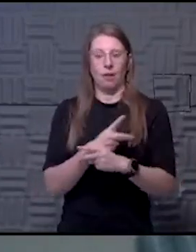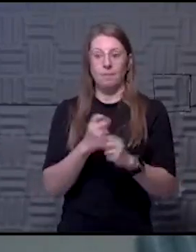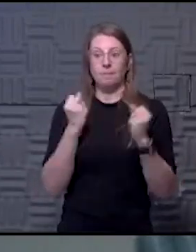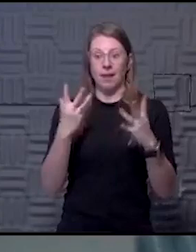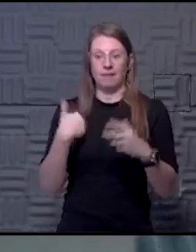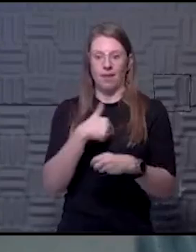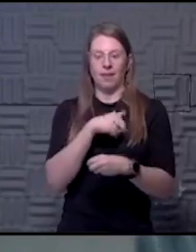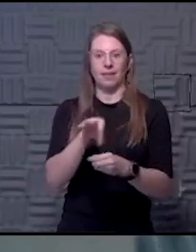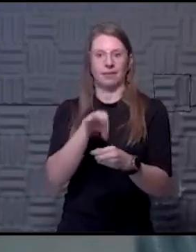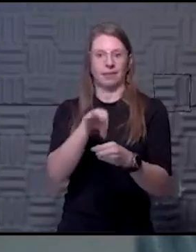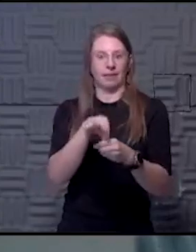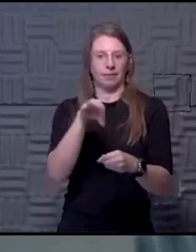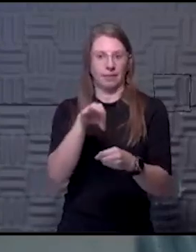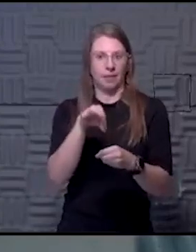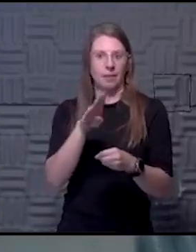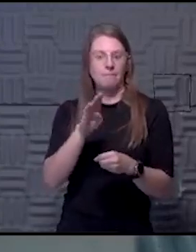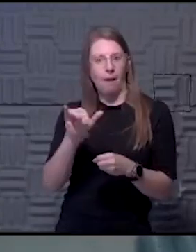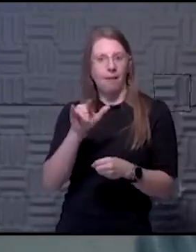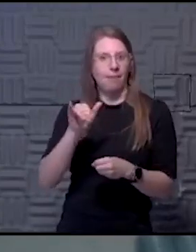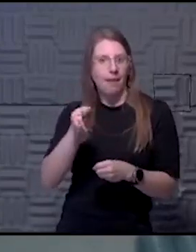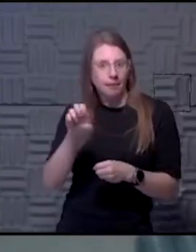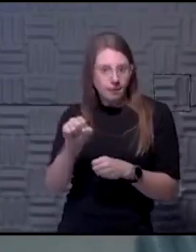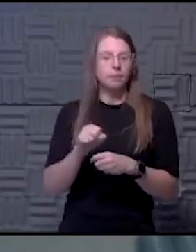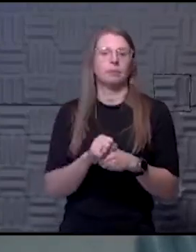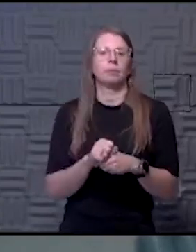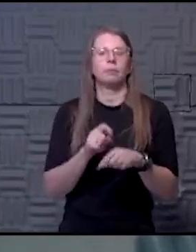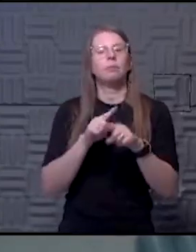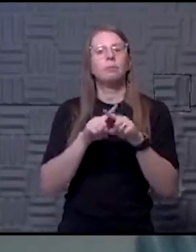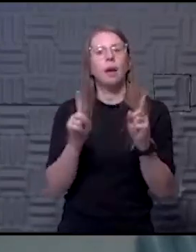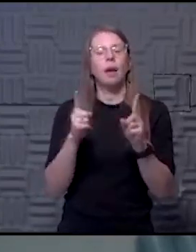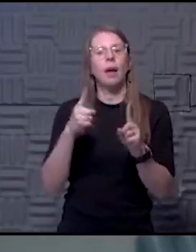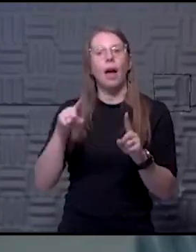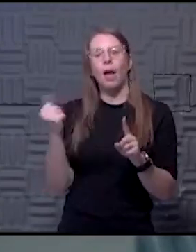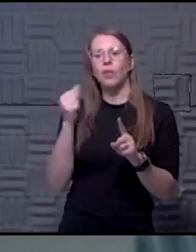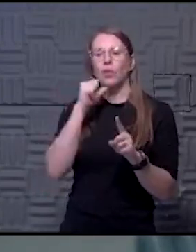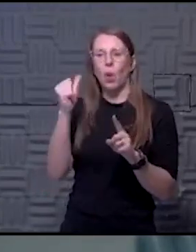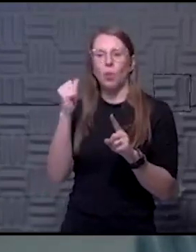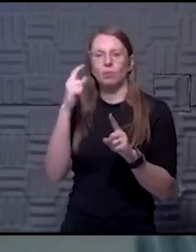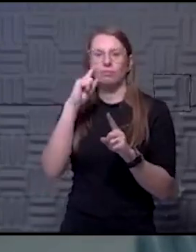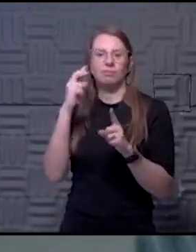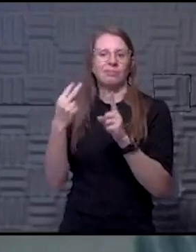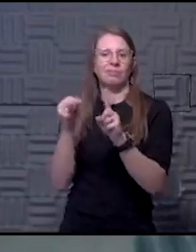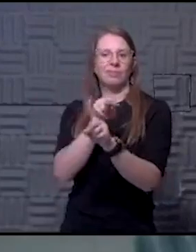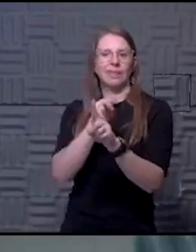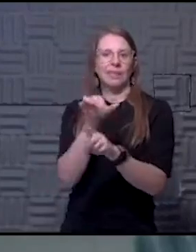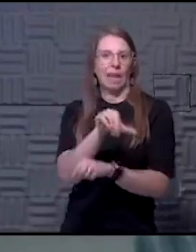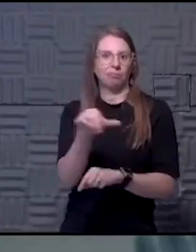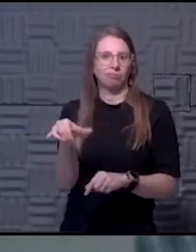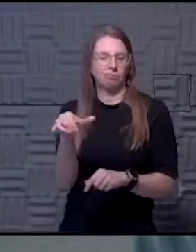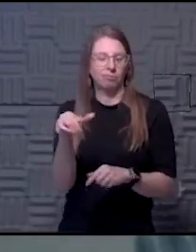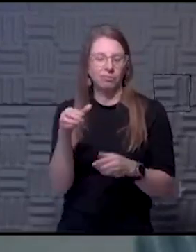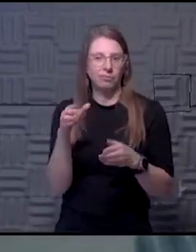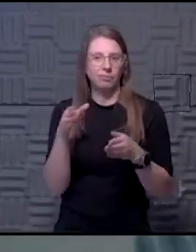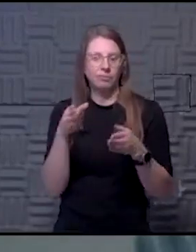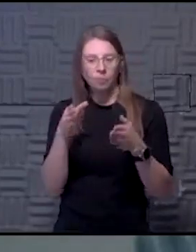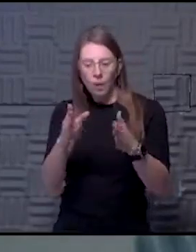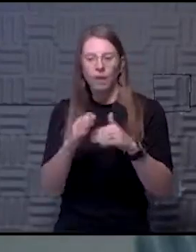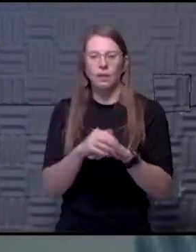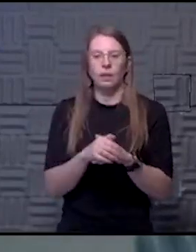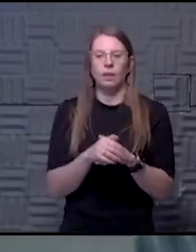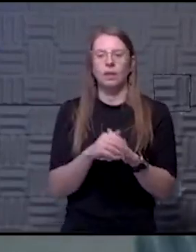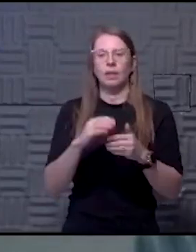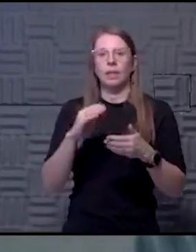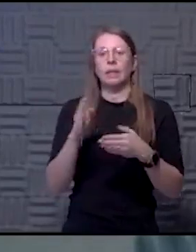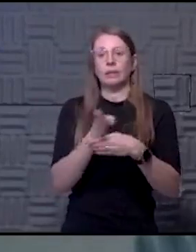by lines, at least I am, but others really don't see it the same way. That's why you've seen some shared resources on signups,